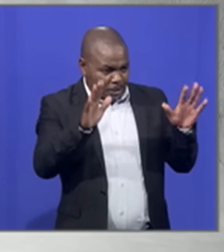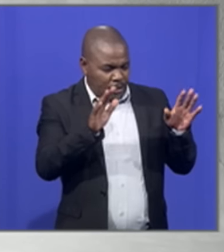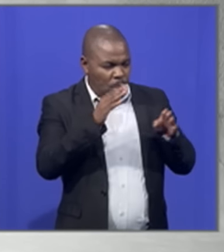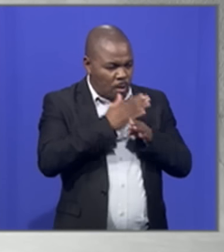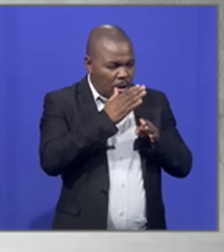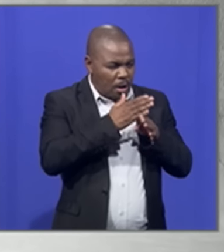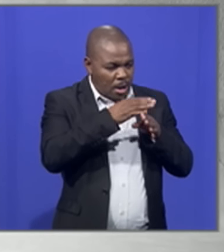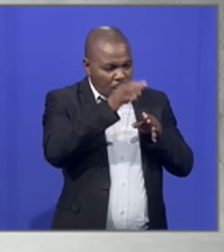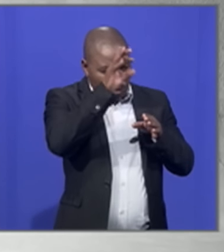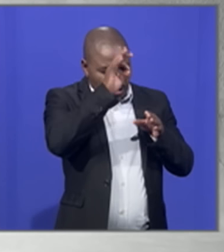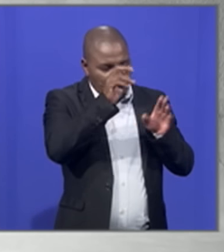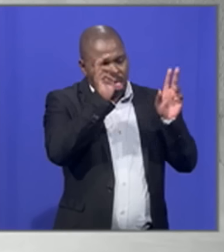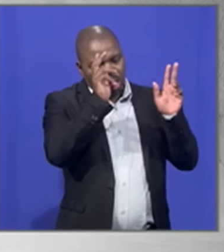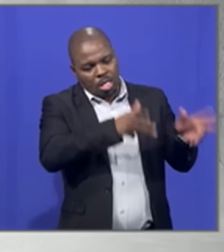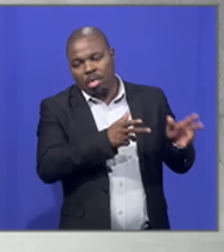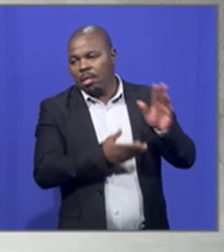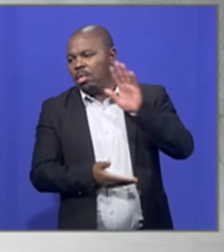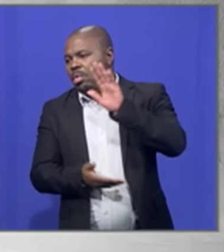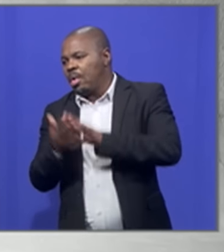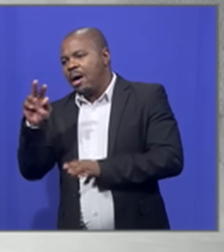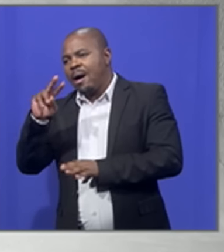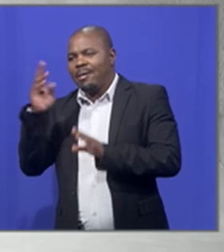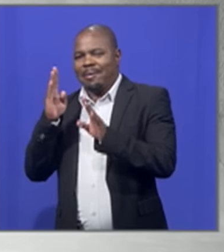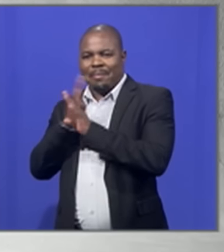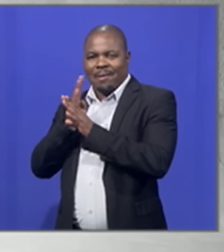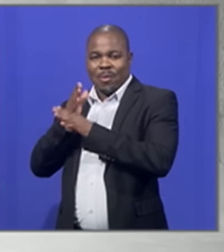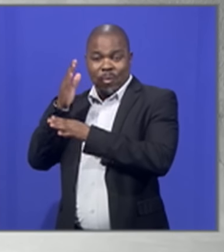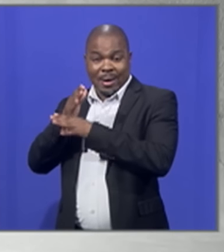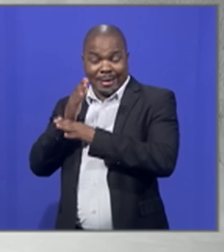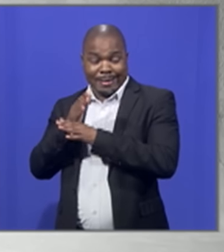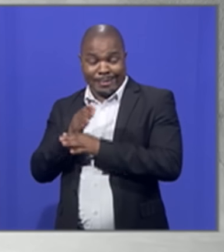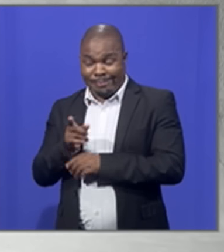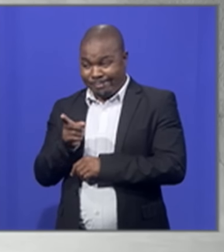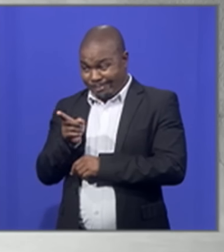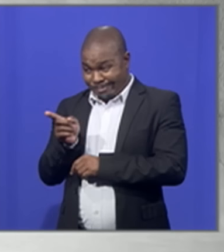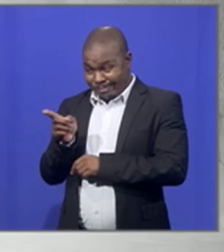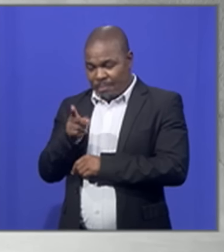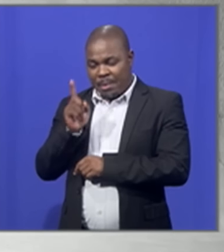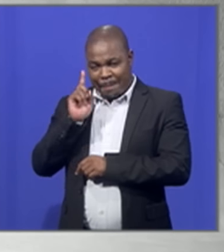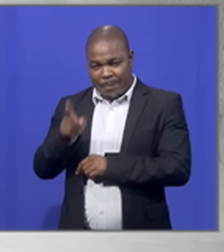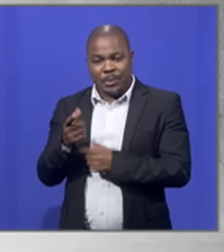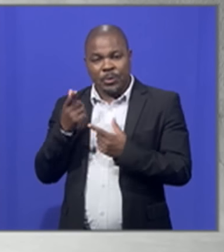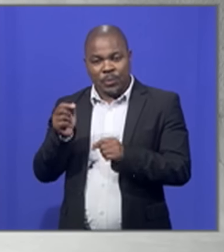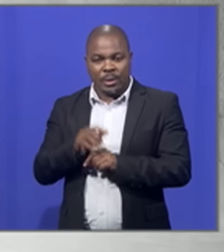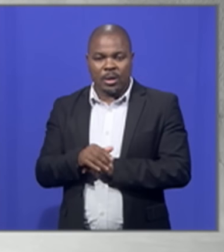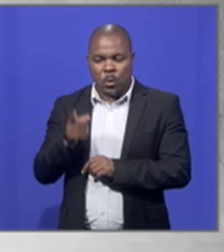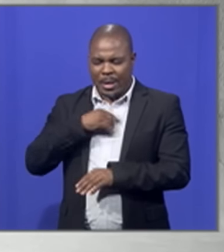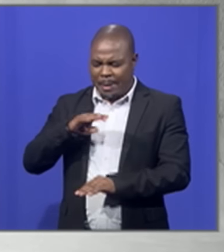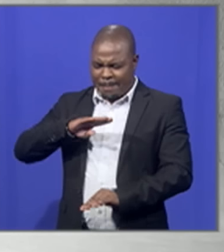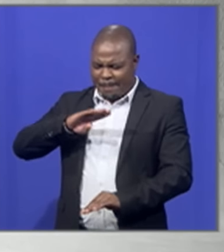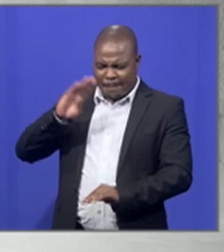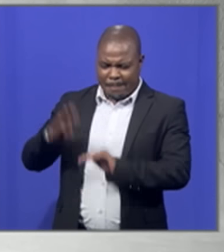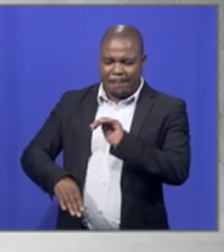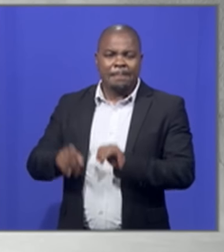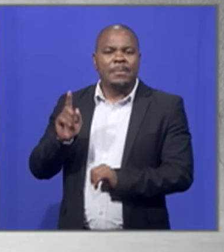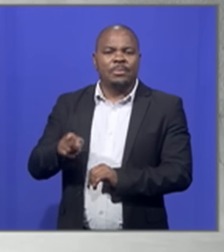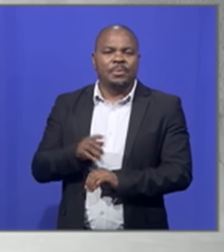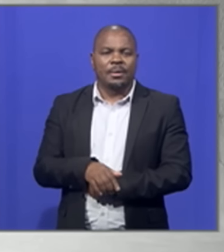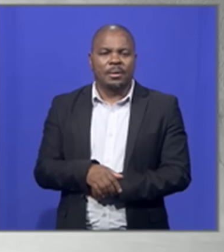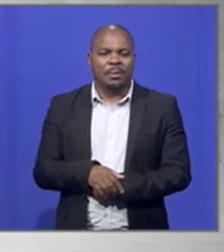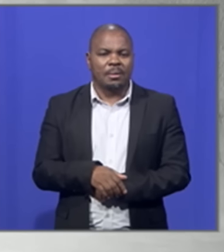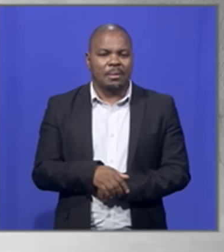tlogele mošomo go ya go šomela mafapha a private ba swanelwa ke go tšeelwa magato a boima. Go